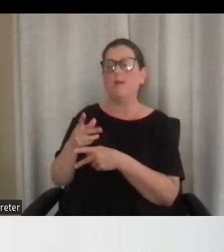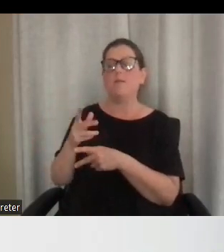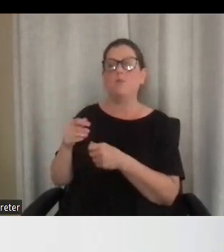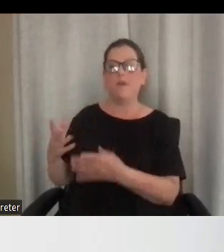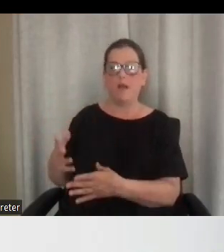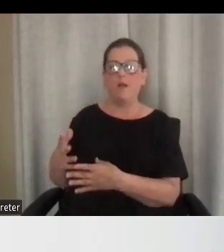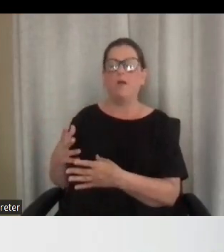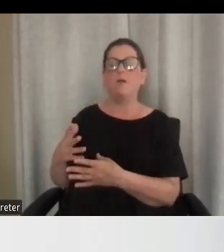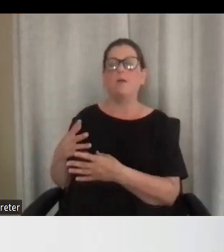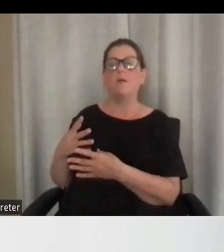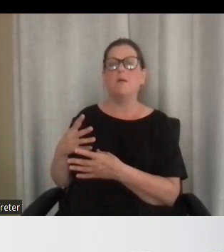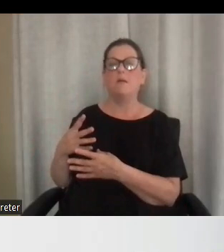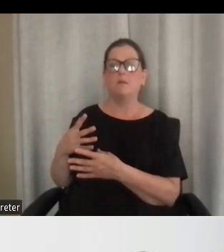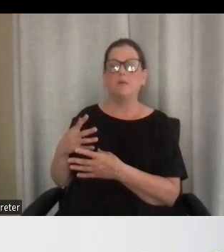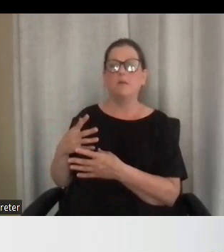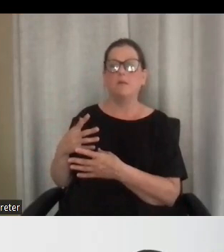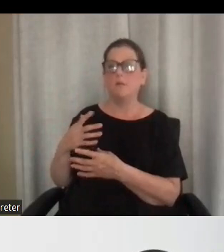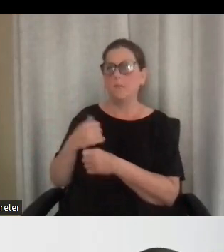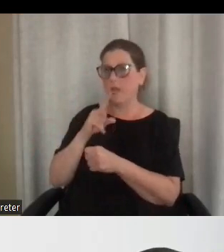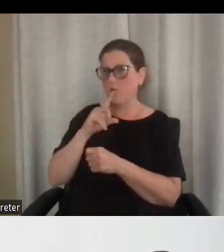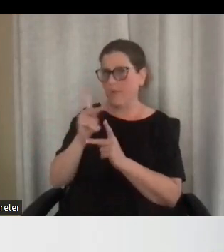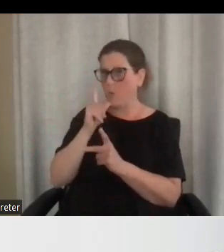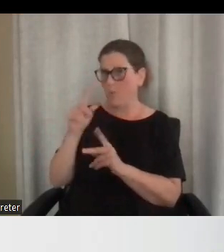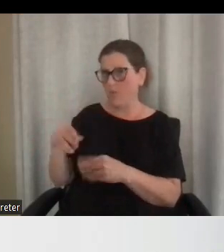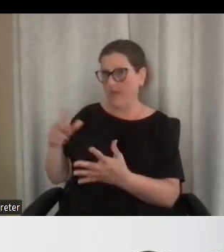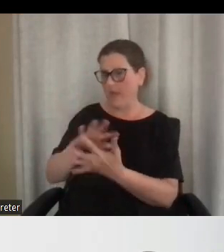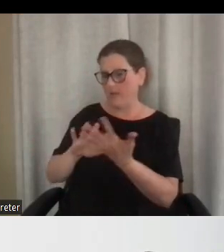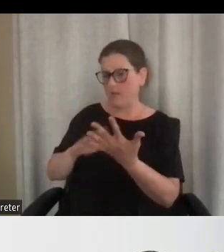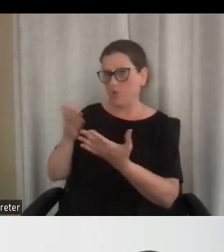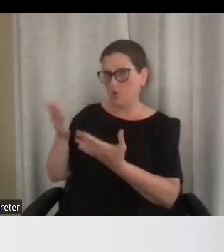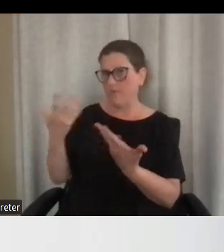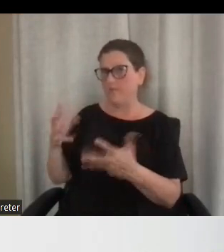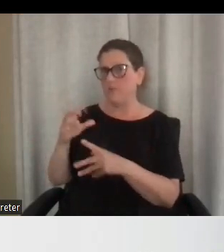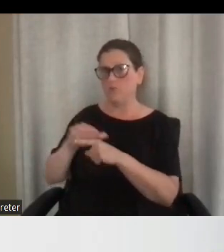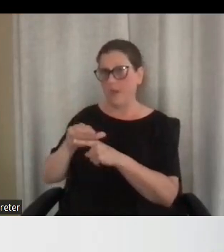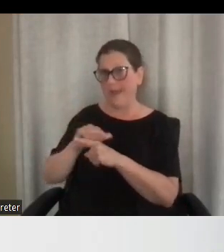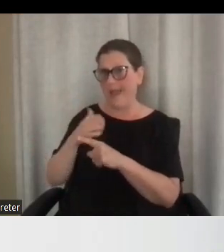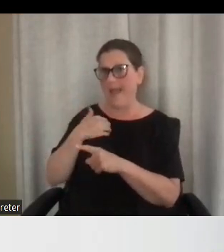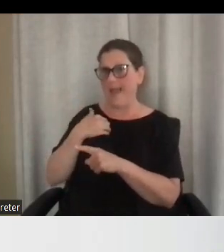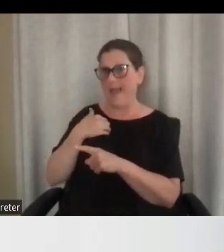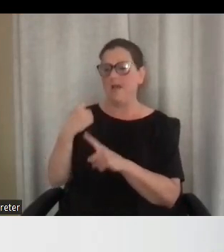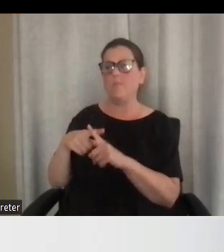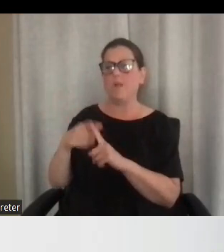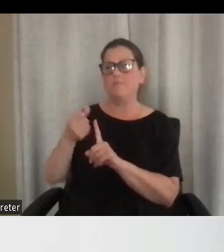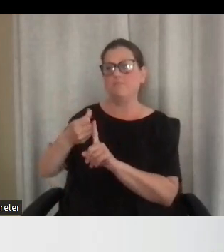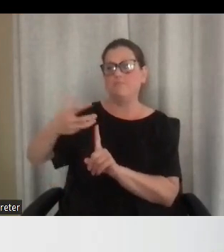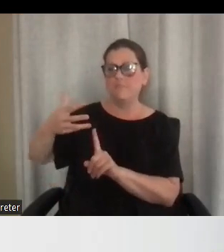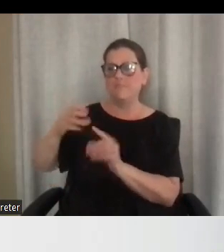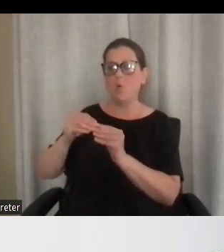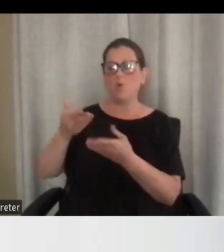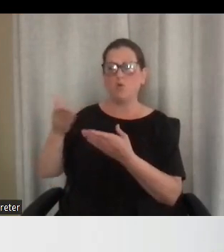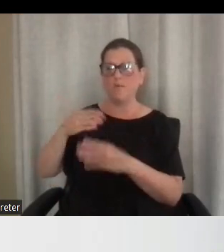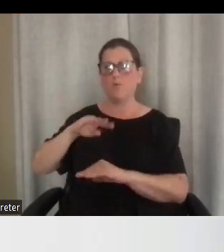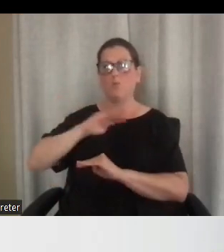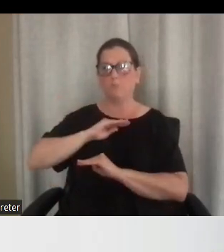that the people who are providing these services have training, as well as we're able to expand these services to meet the